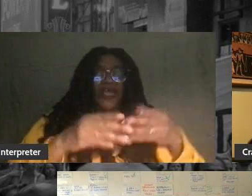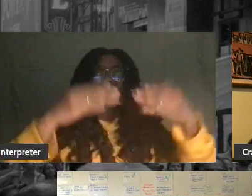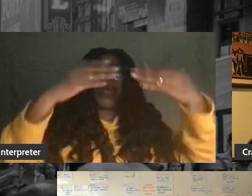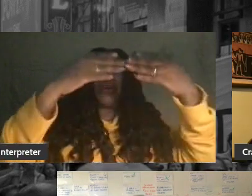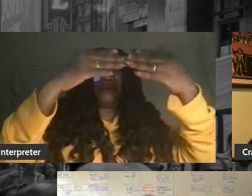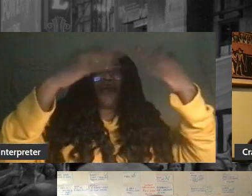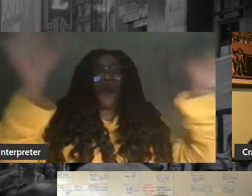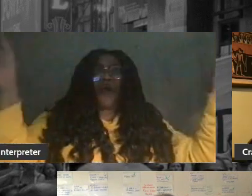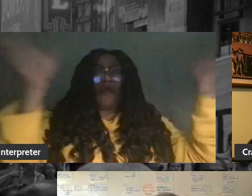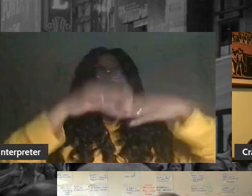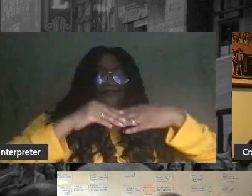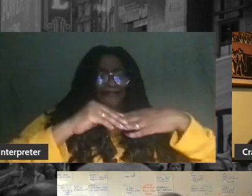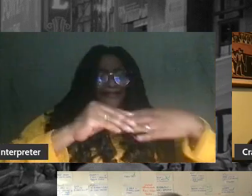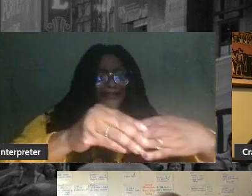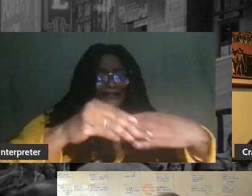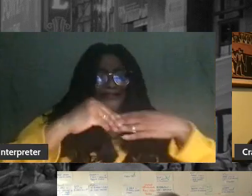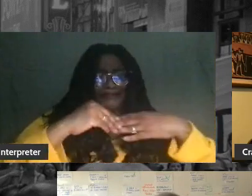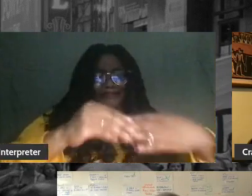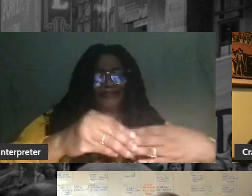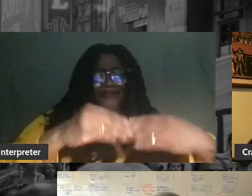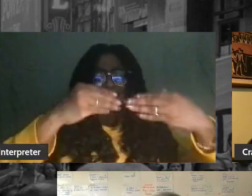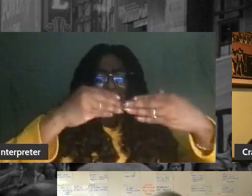of to me of